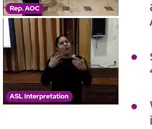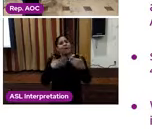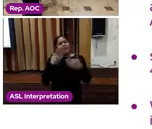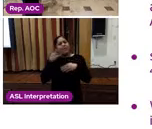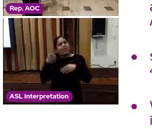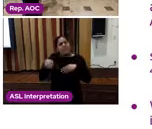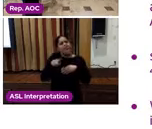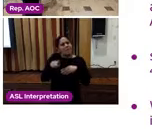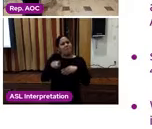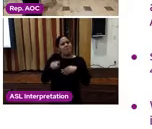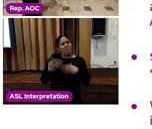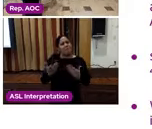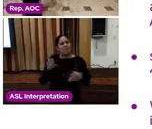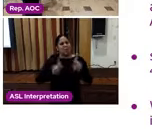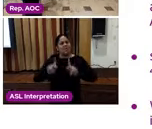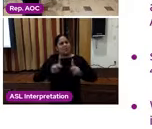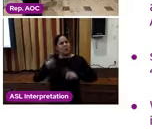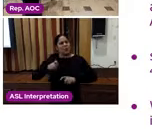respect.